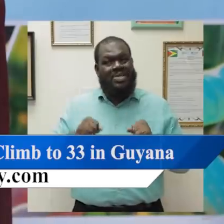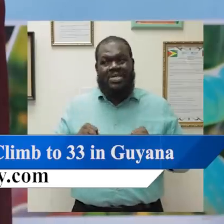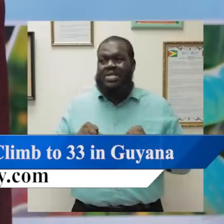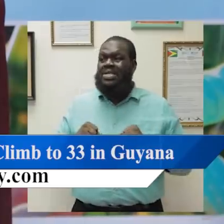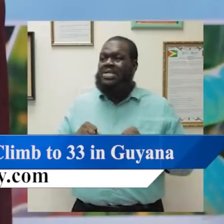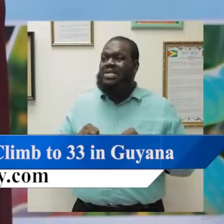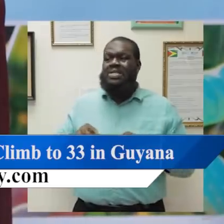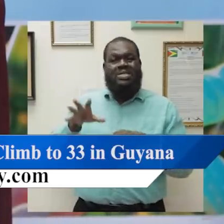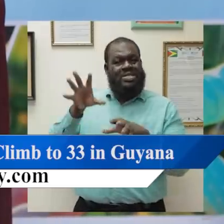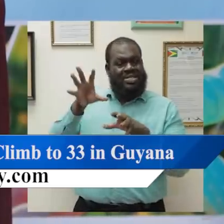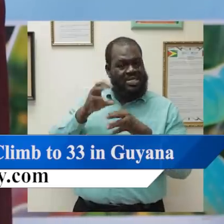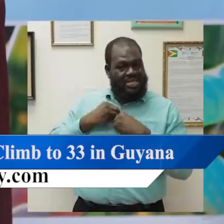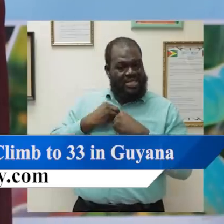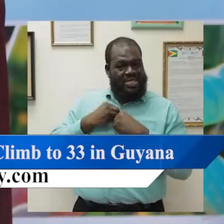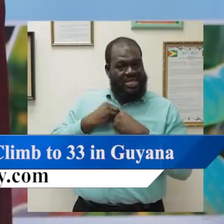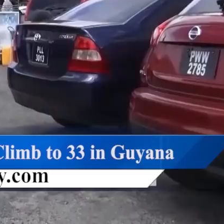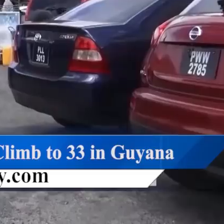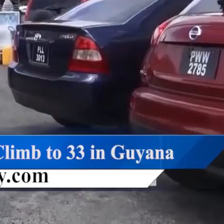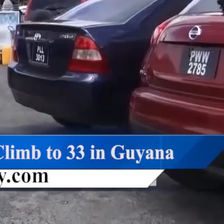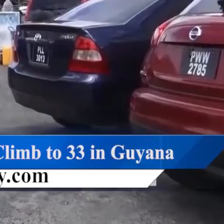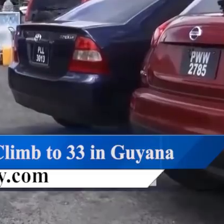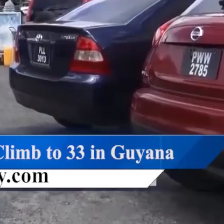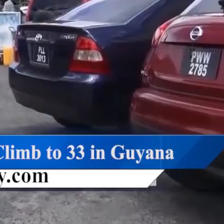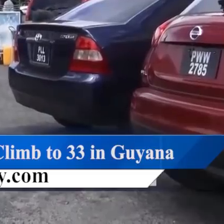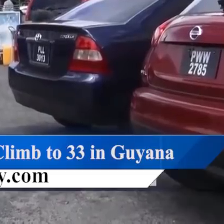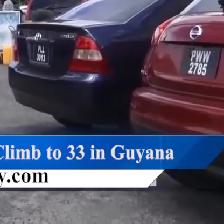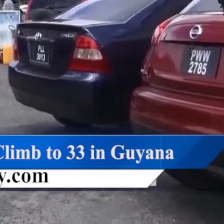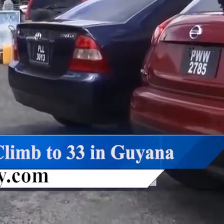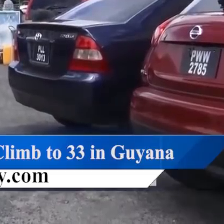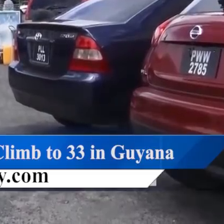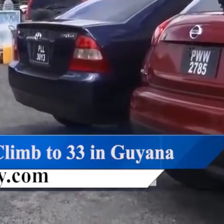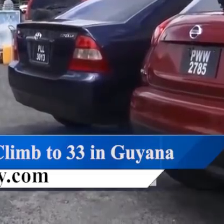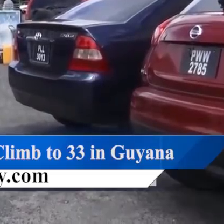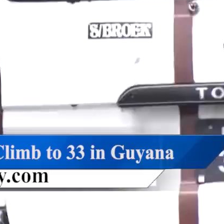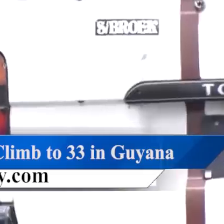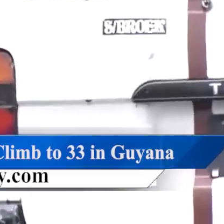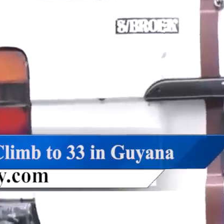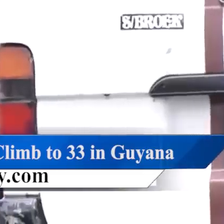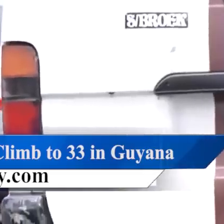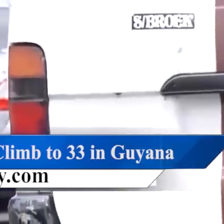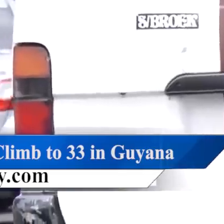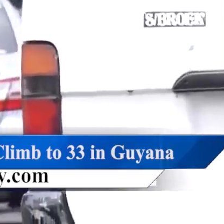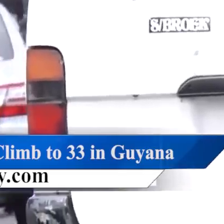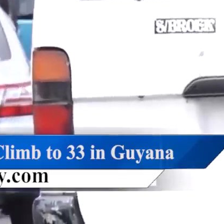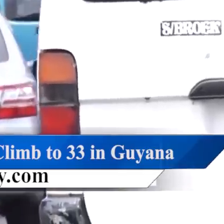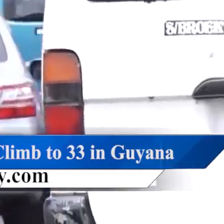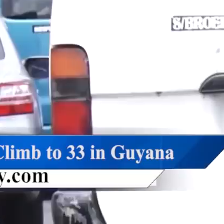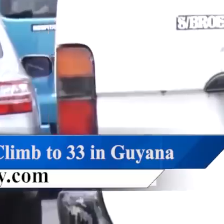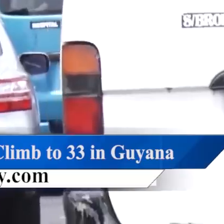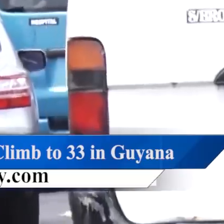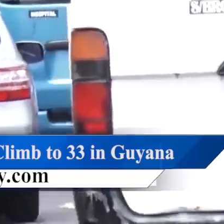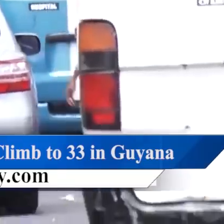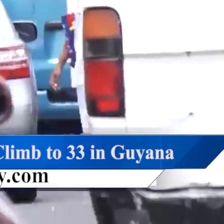disease and you may probably die. And she reminded that the curfew remains in effect and will not change until the 4th of May, which